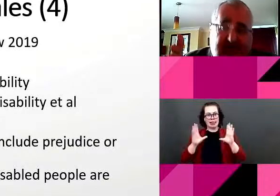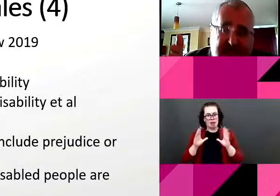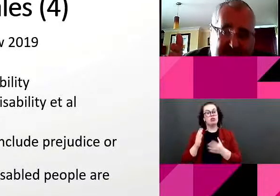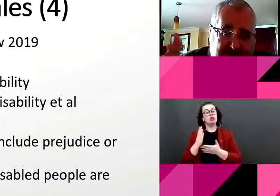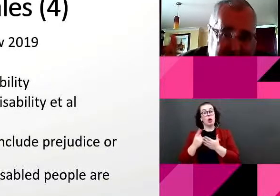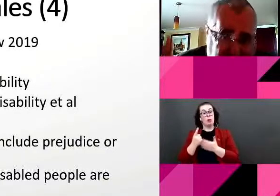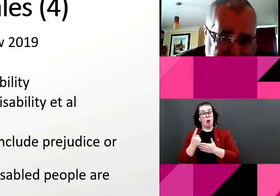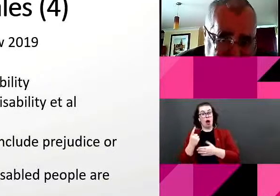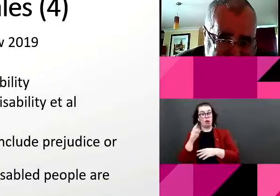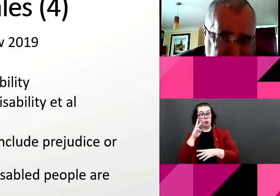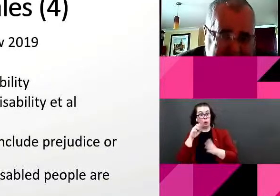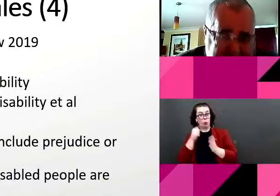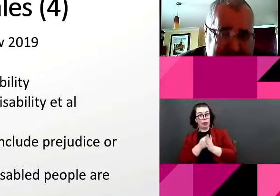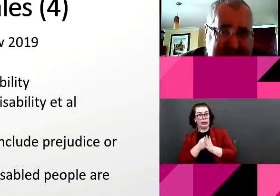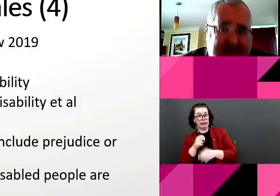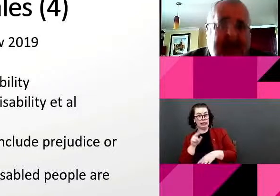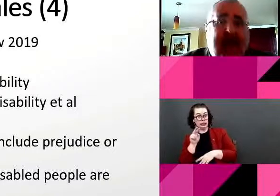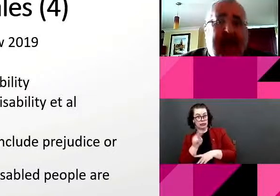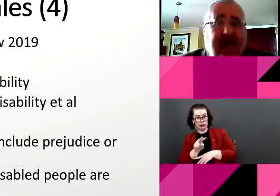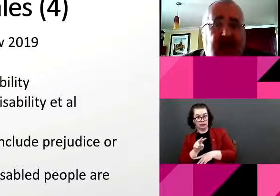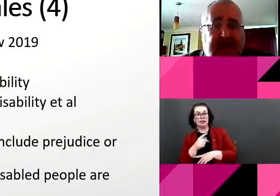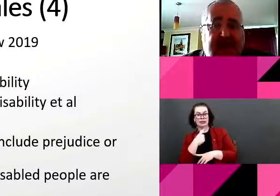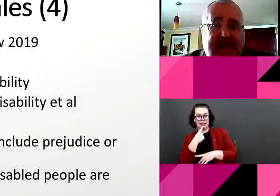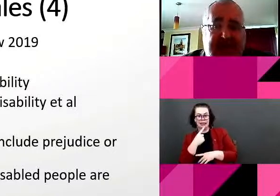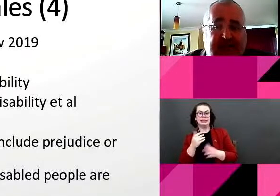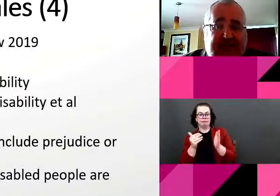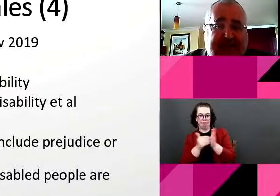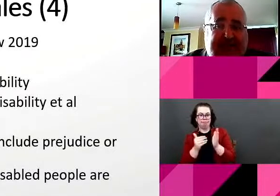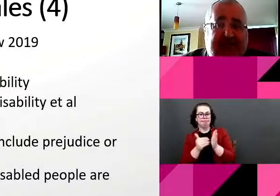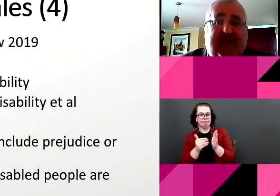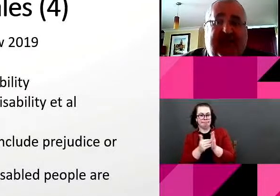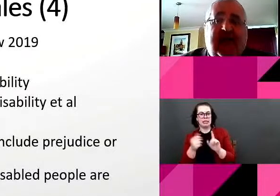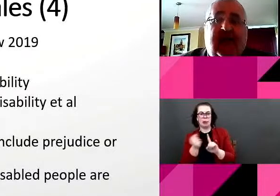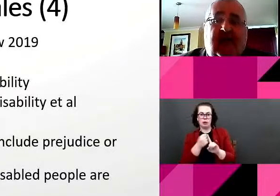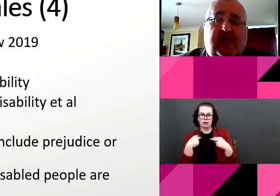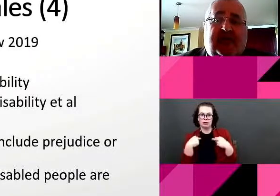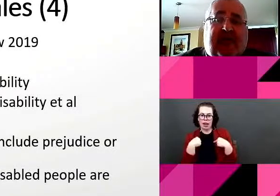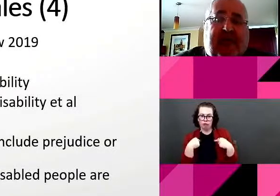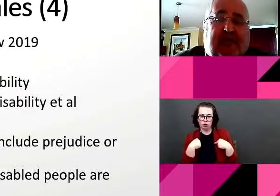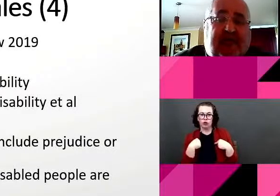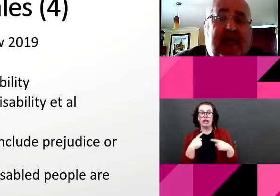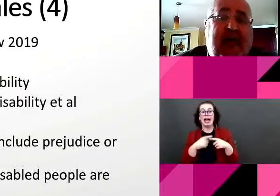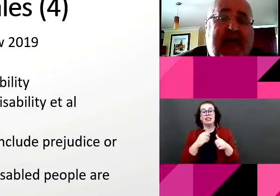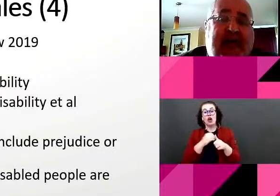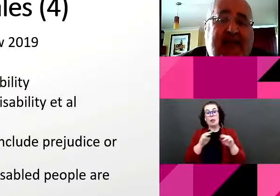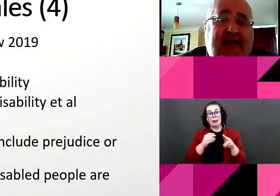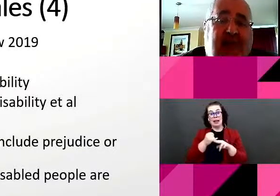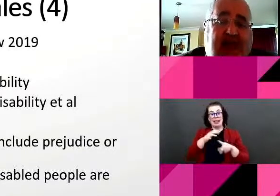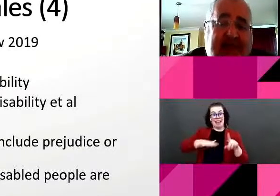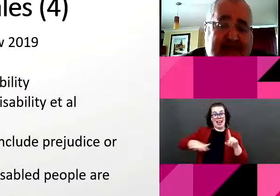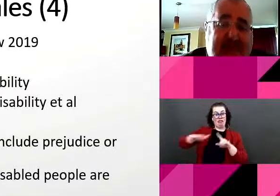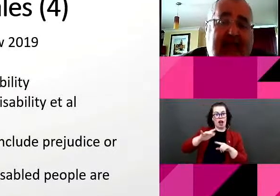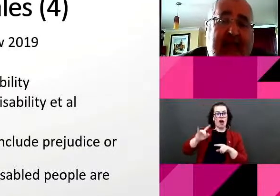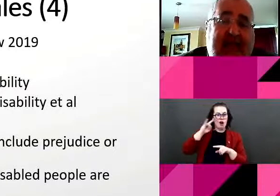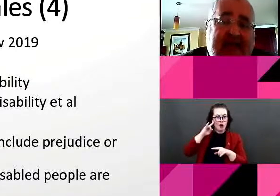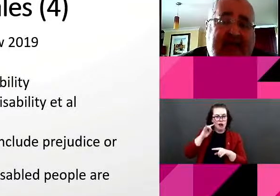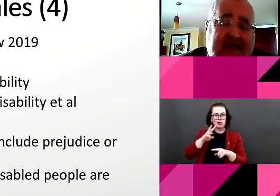There were the other person witnessed it, and others in the vicinity heard the language, and that